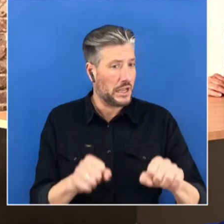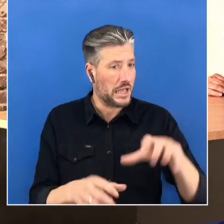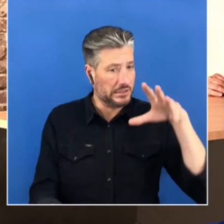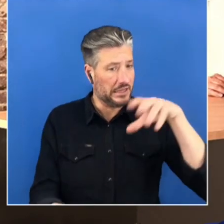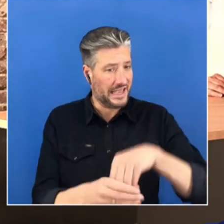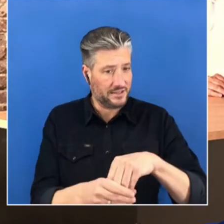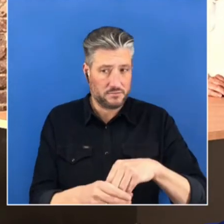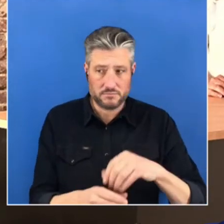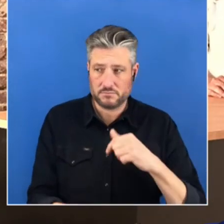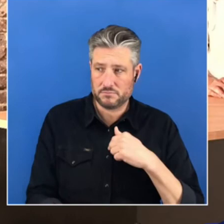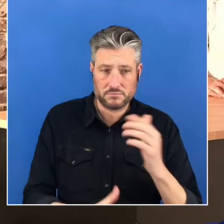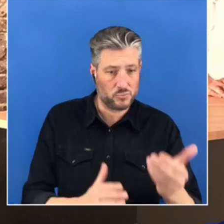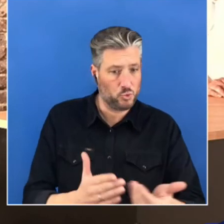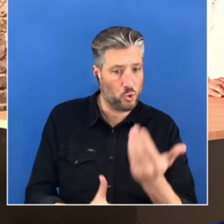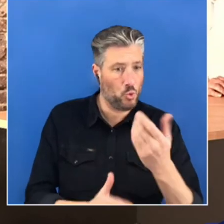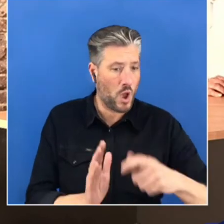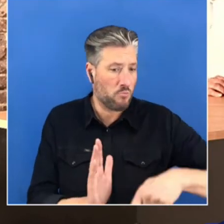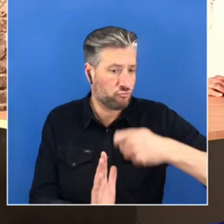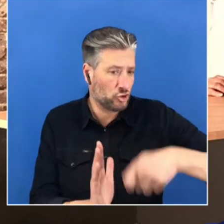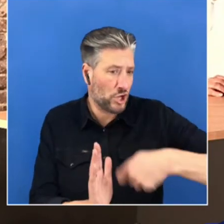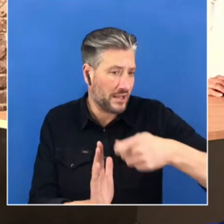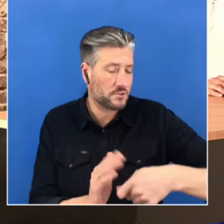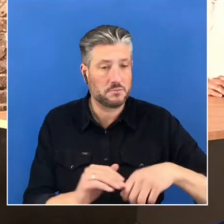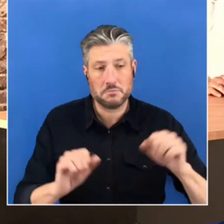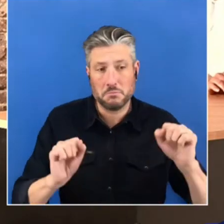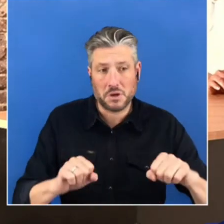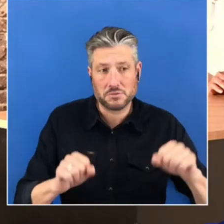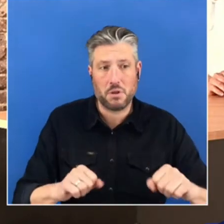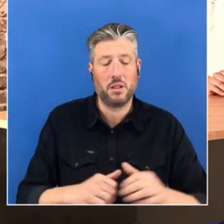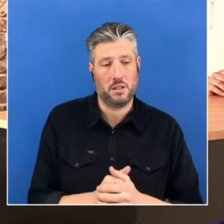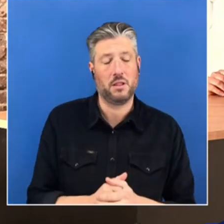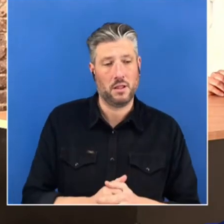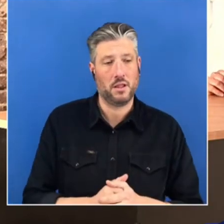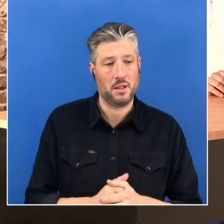yeah, that would be something interesting that could be brought to the GitHub repo.